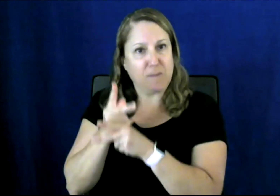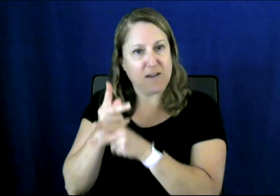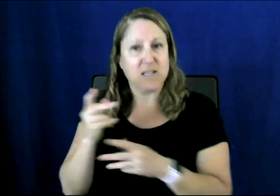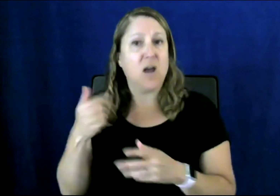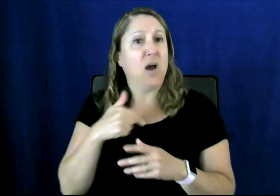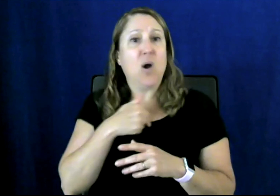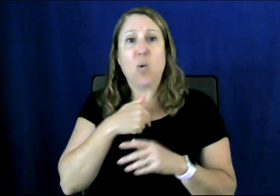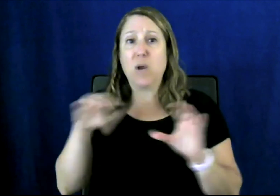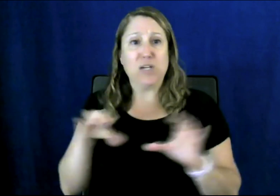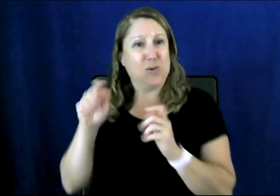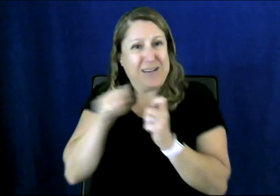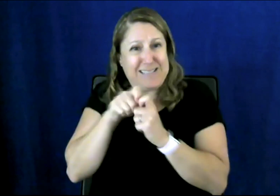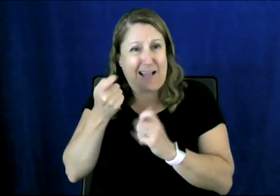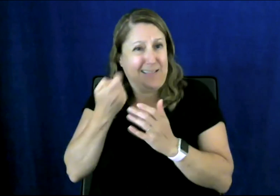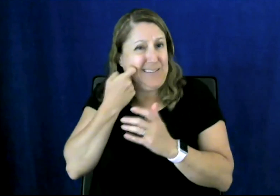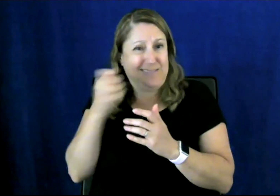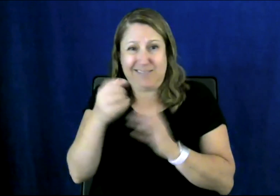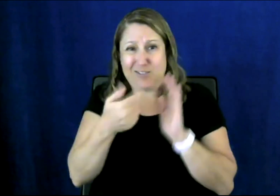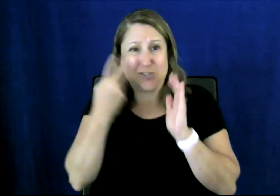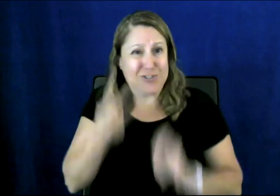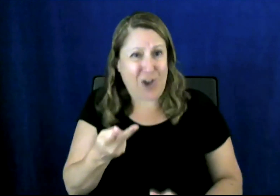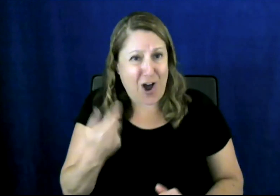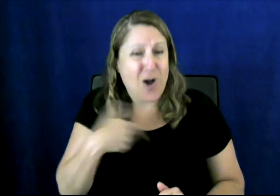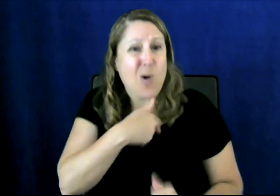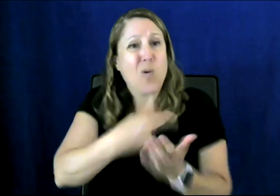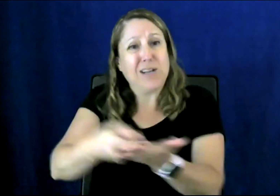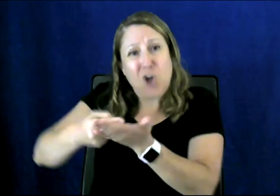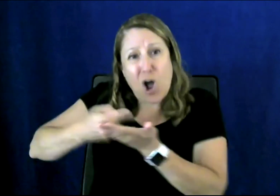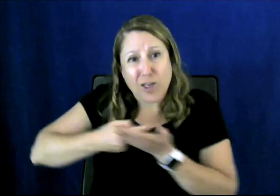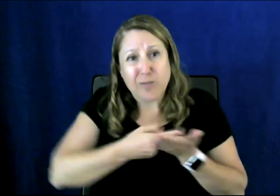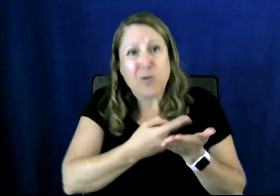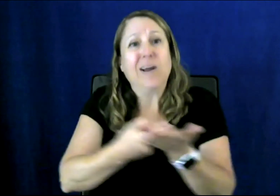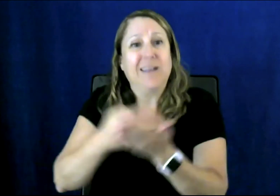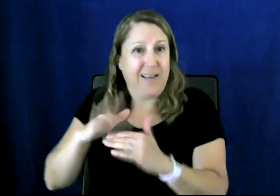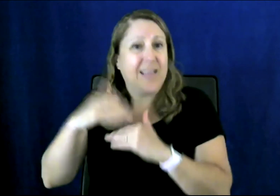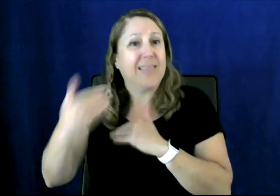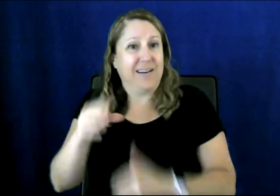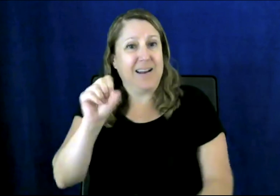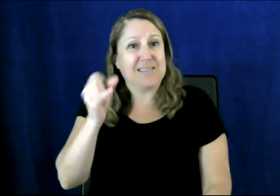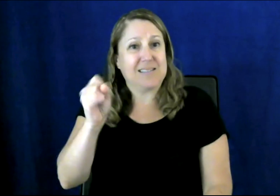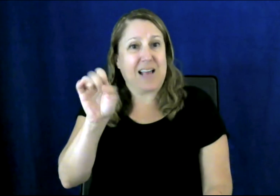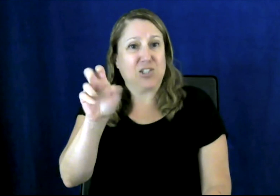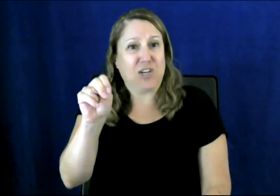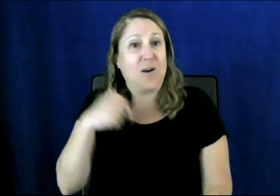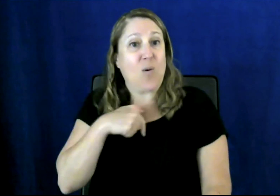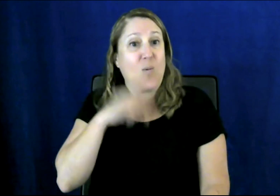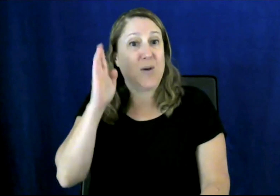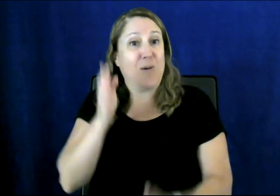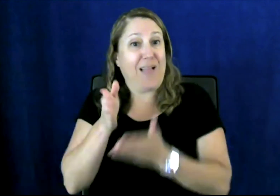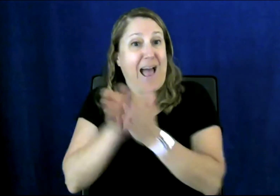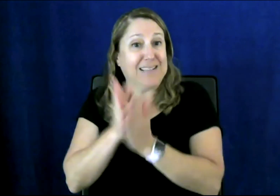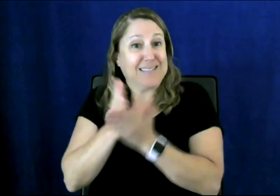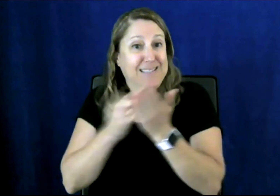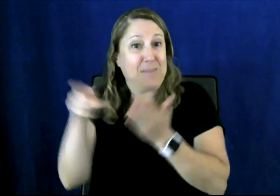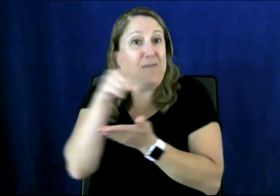exactly like I showed you here. We talk through it. And in the session we're going to be doing next, we're going to ask some of you to be those peers, because